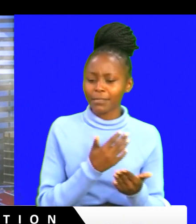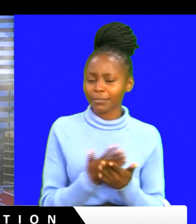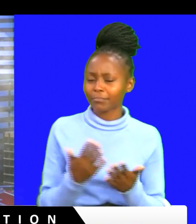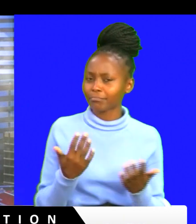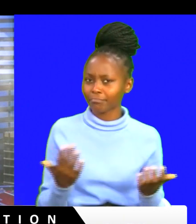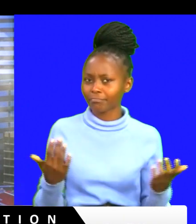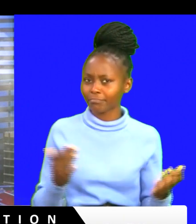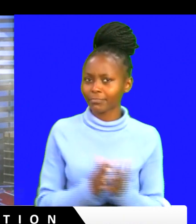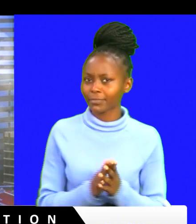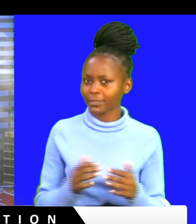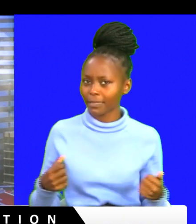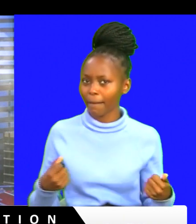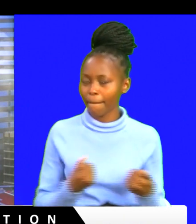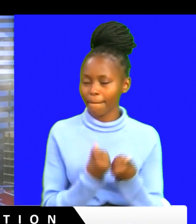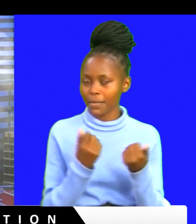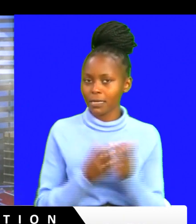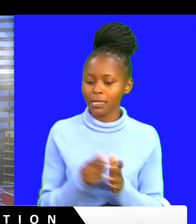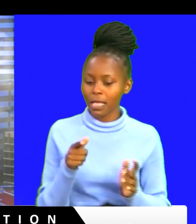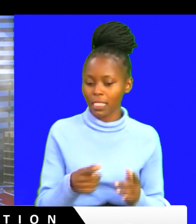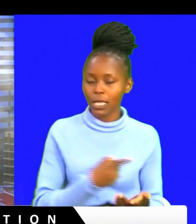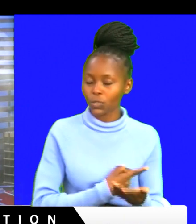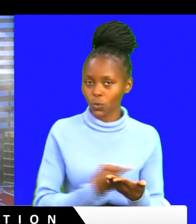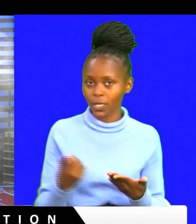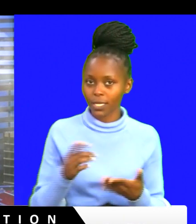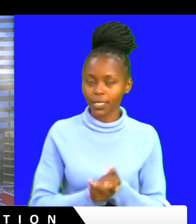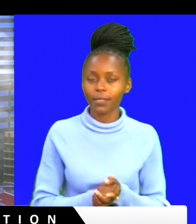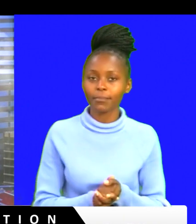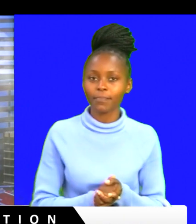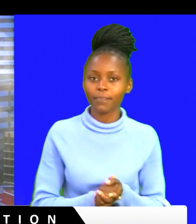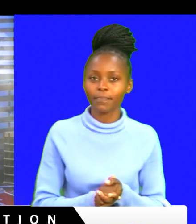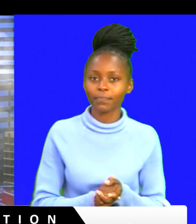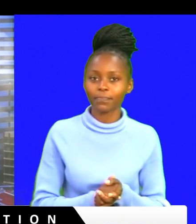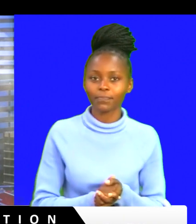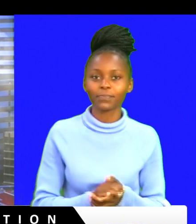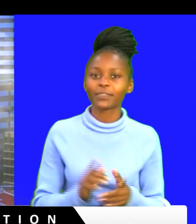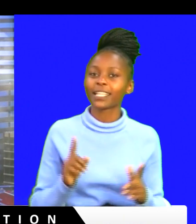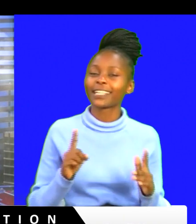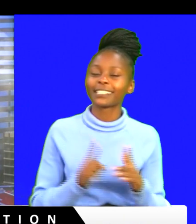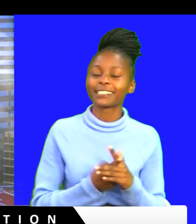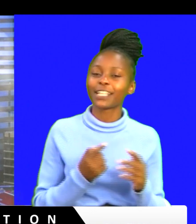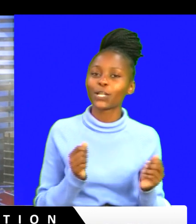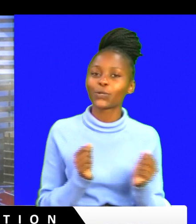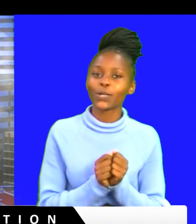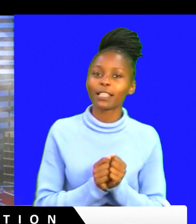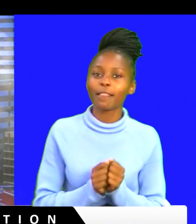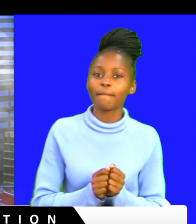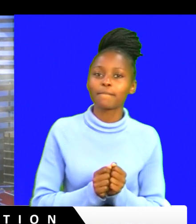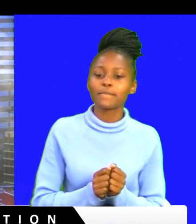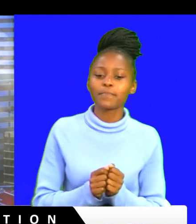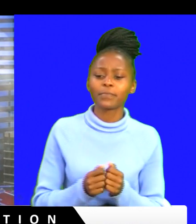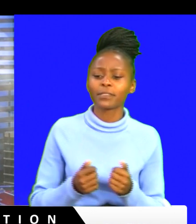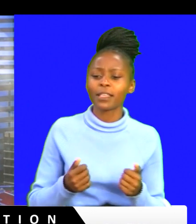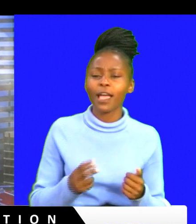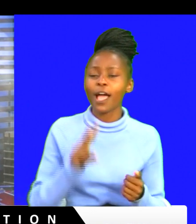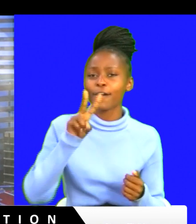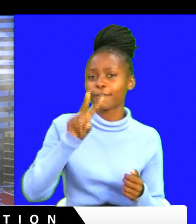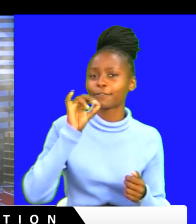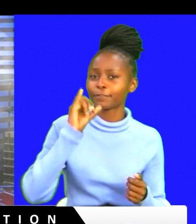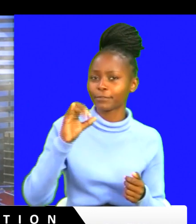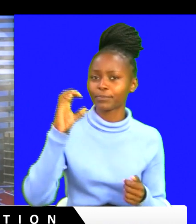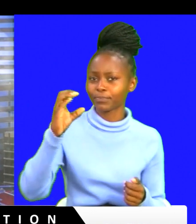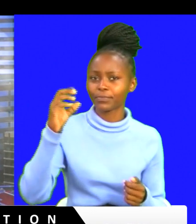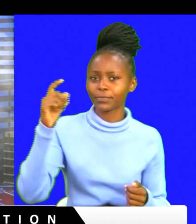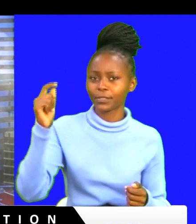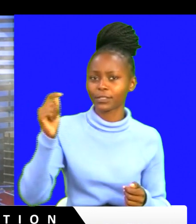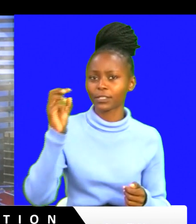in a very, very big way this week. But acha tuanze na hiyo, this guy, Reverend Victor